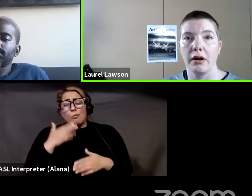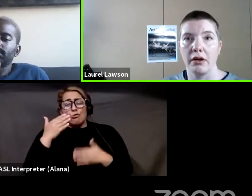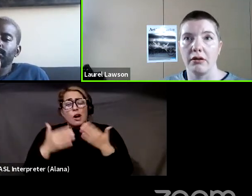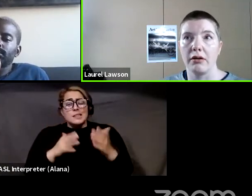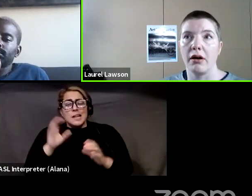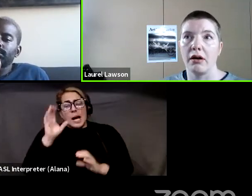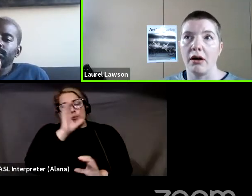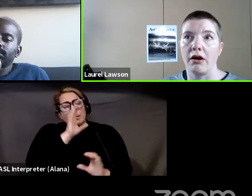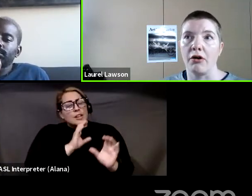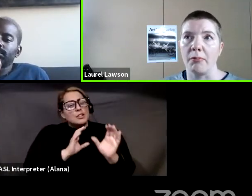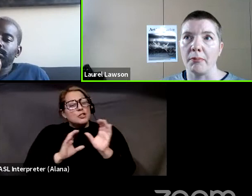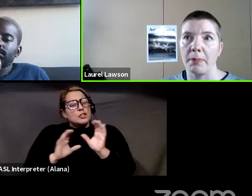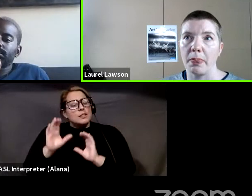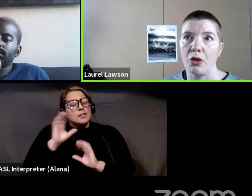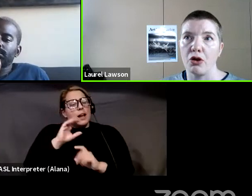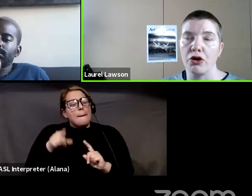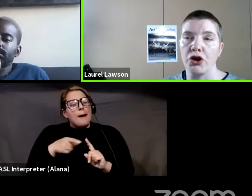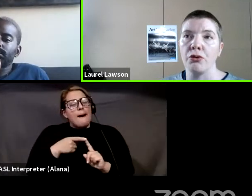about